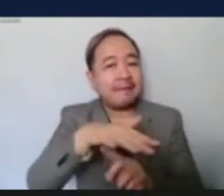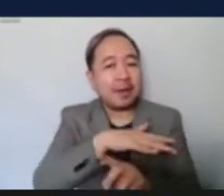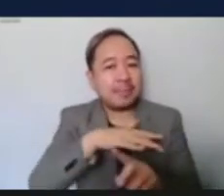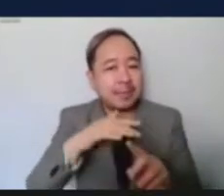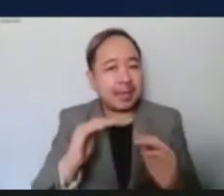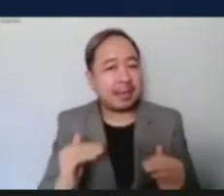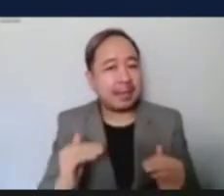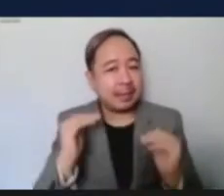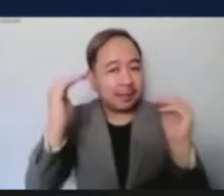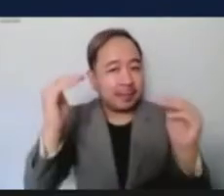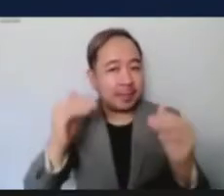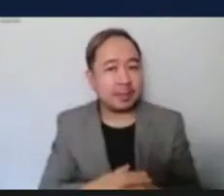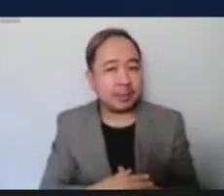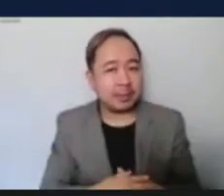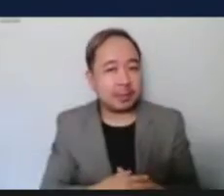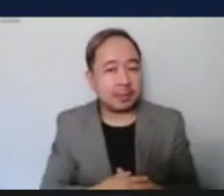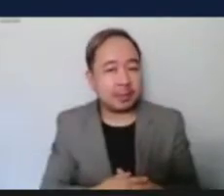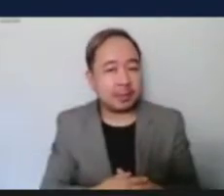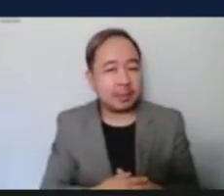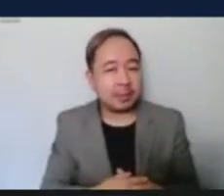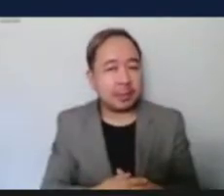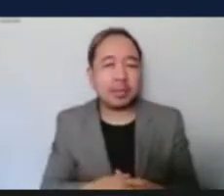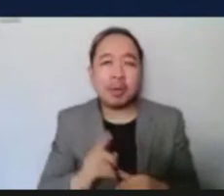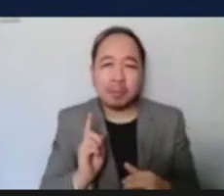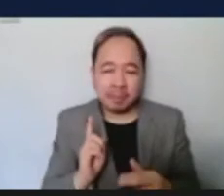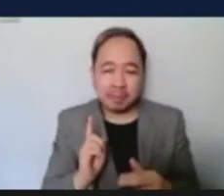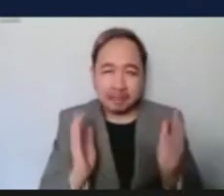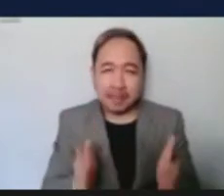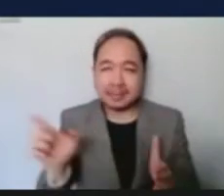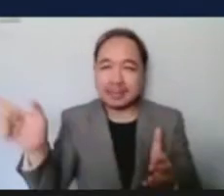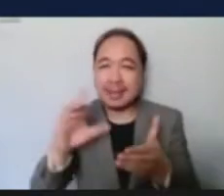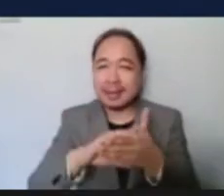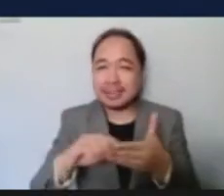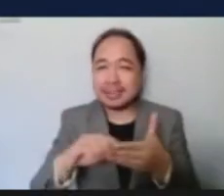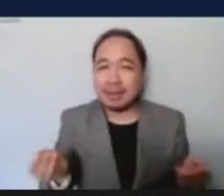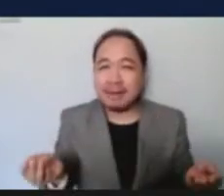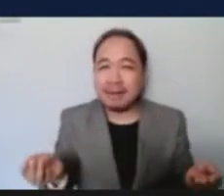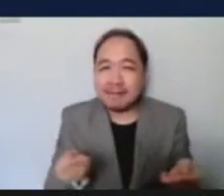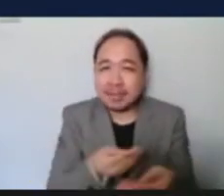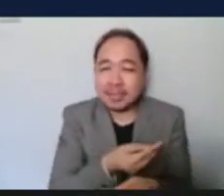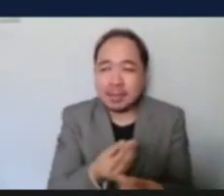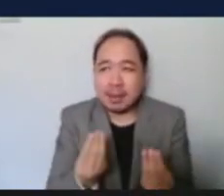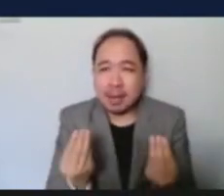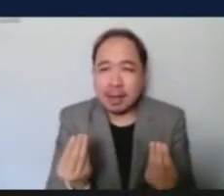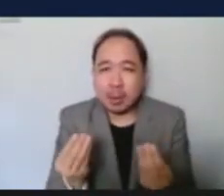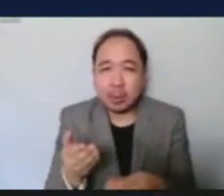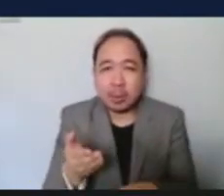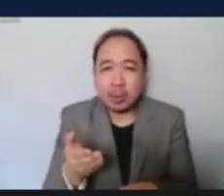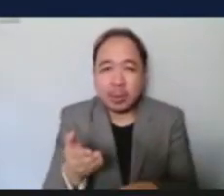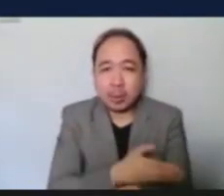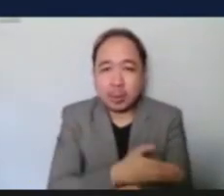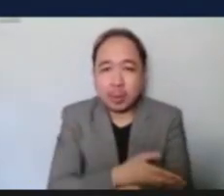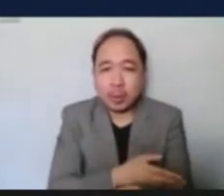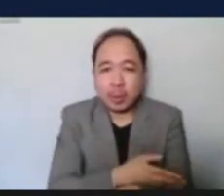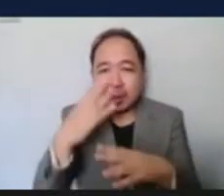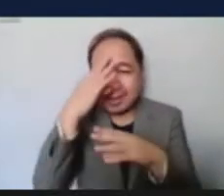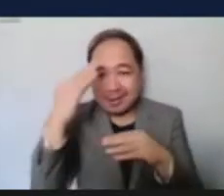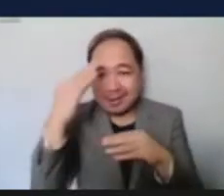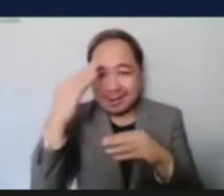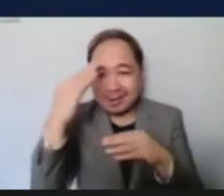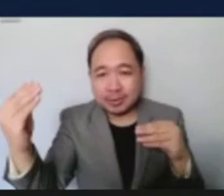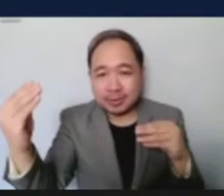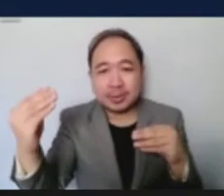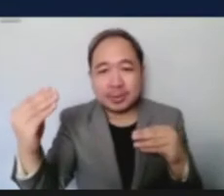and will serve and facilitate this uniform by enhancing the human extent and Mobility